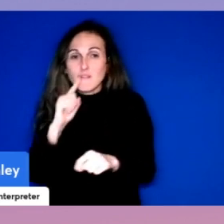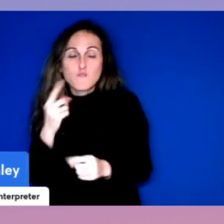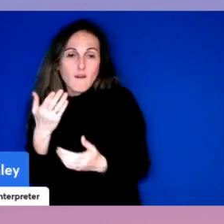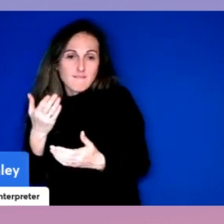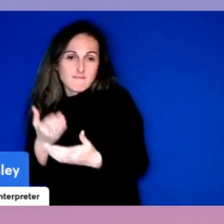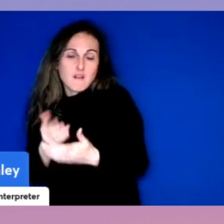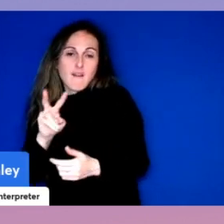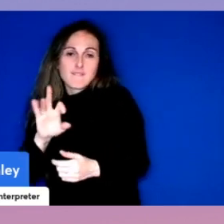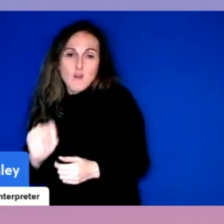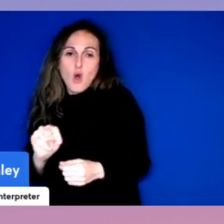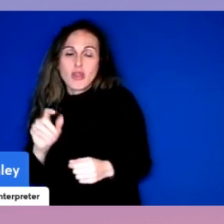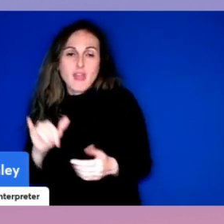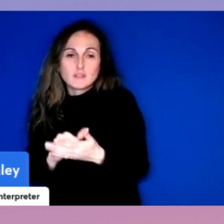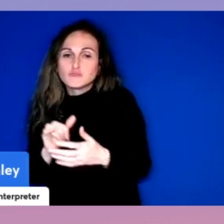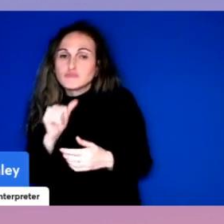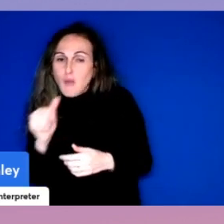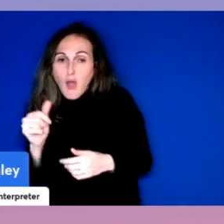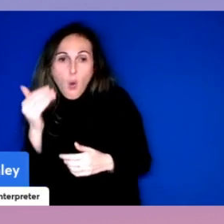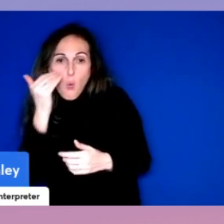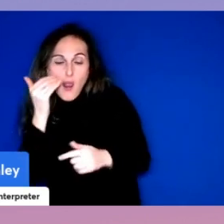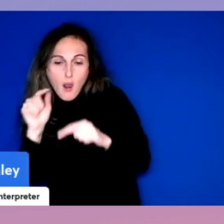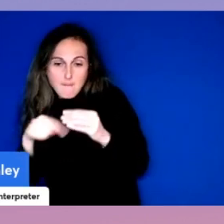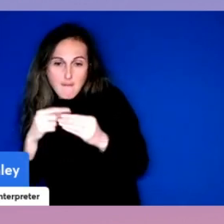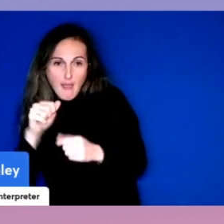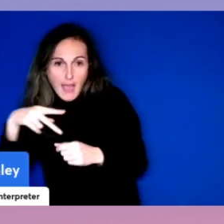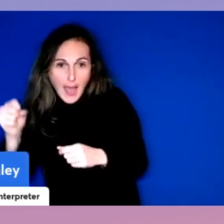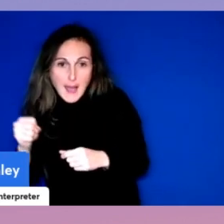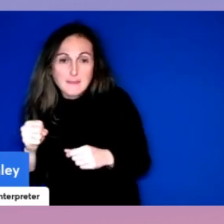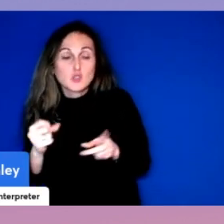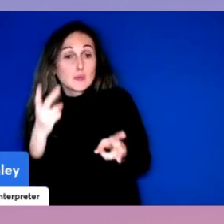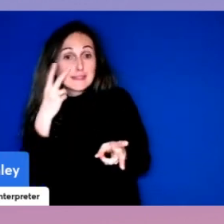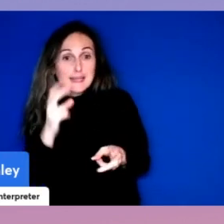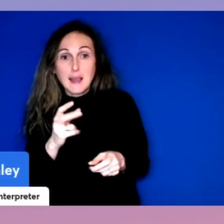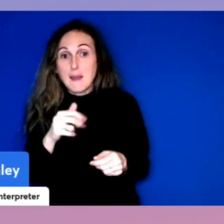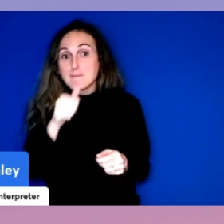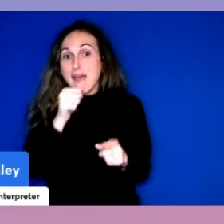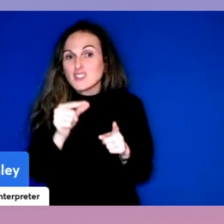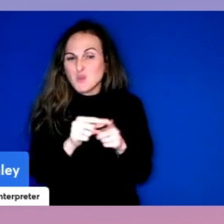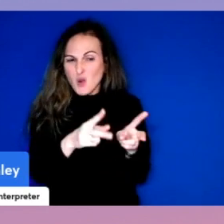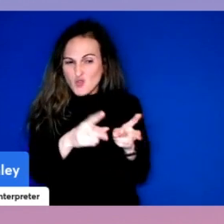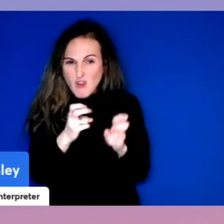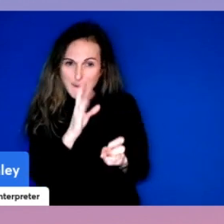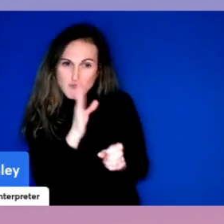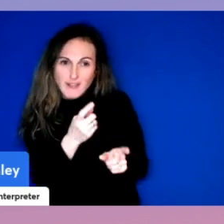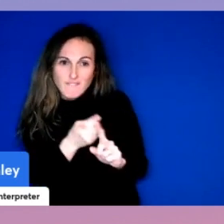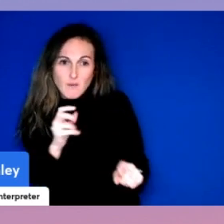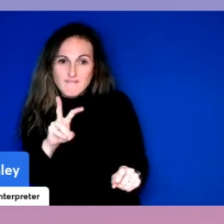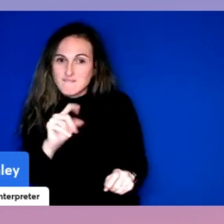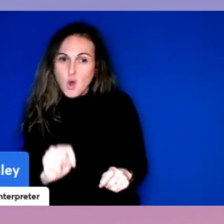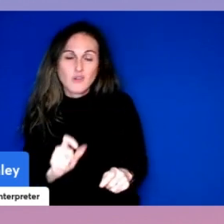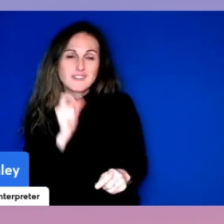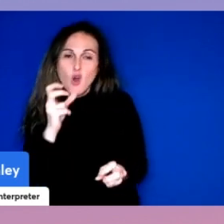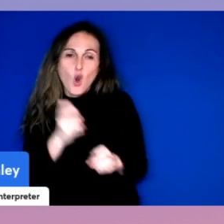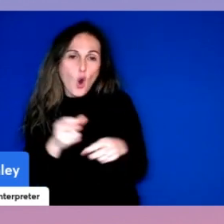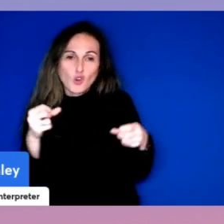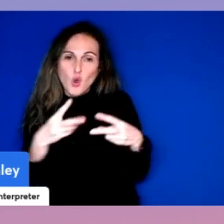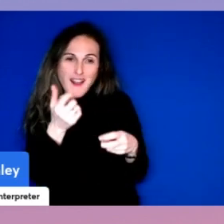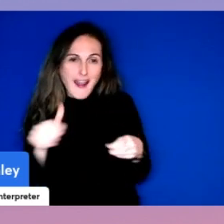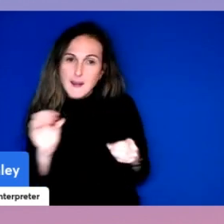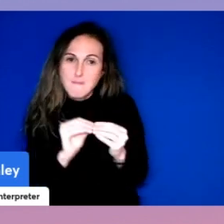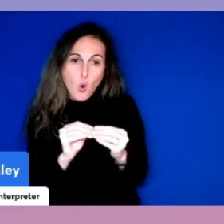my username and password. This is grabbed or taken directly from Vault, and it's not hard-coded anymore anywhere in